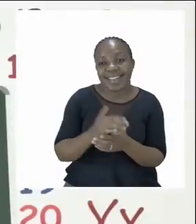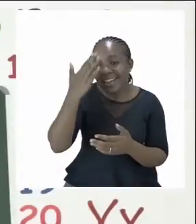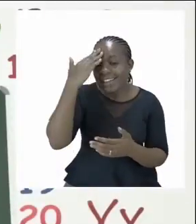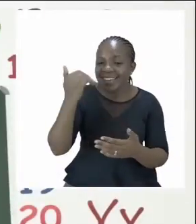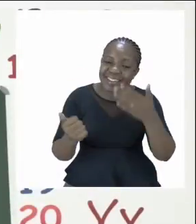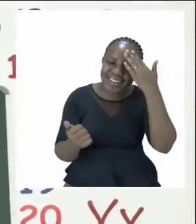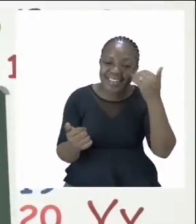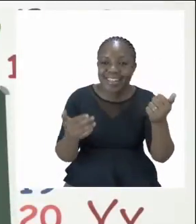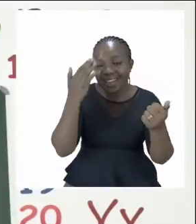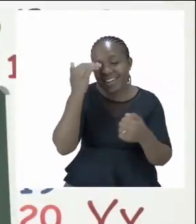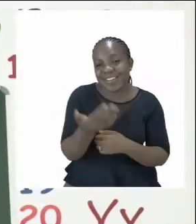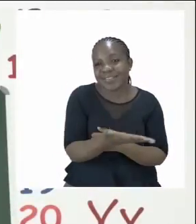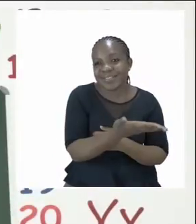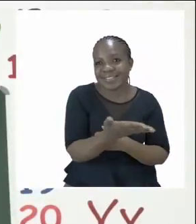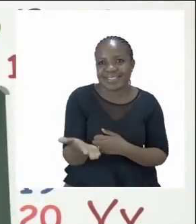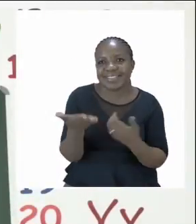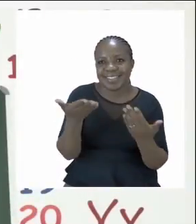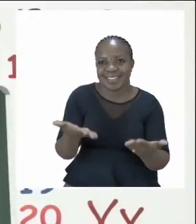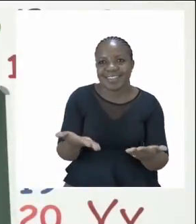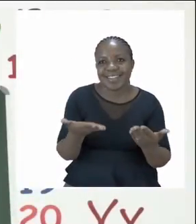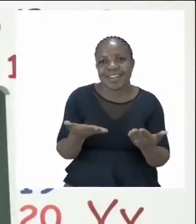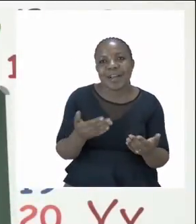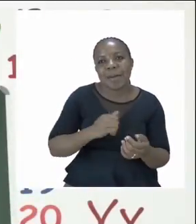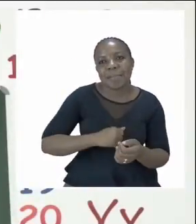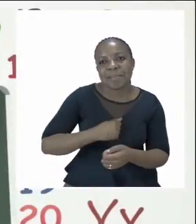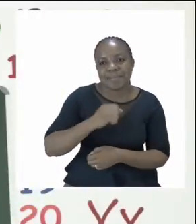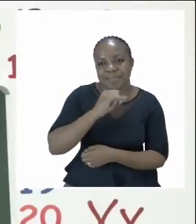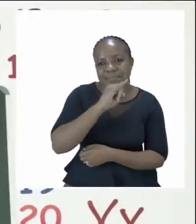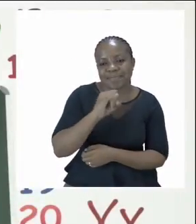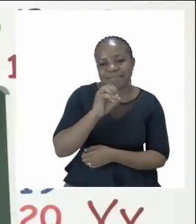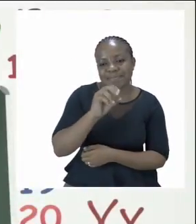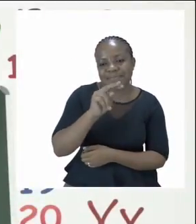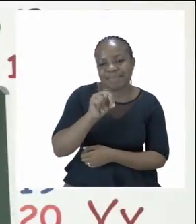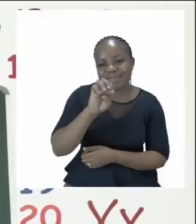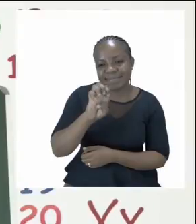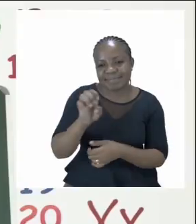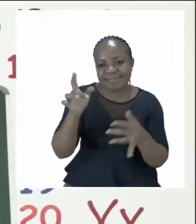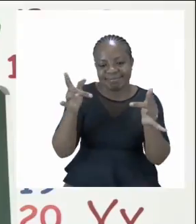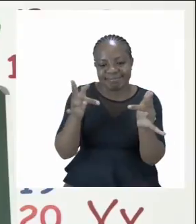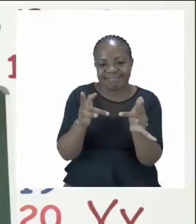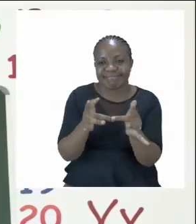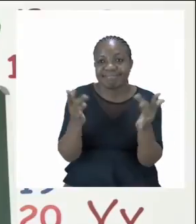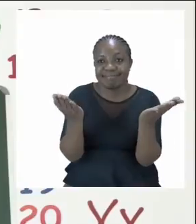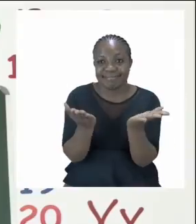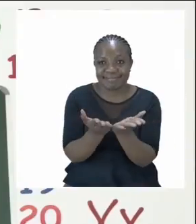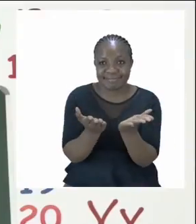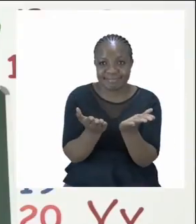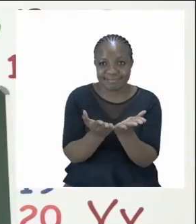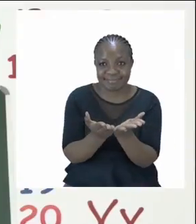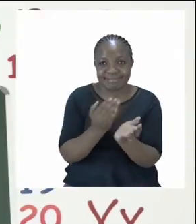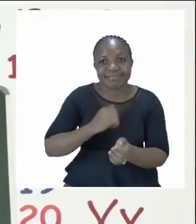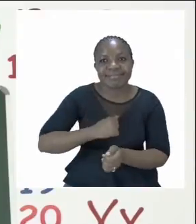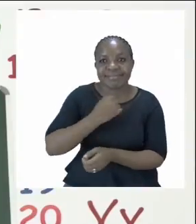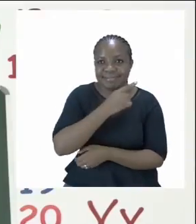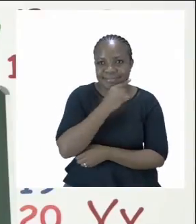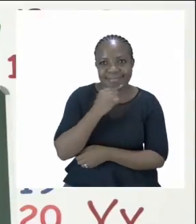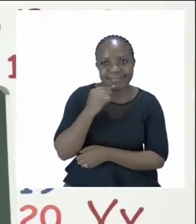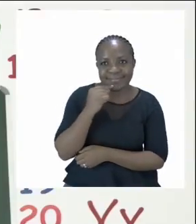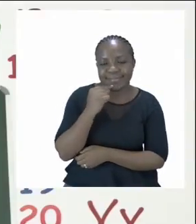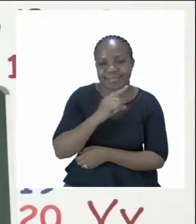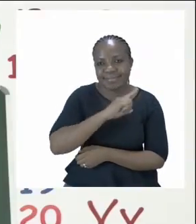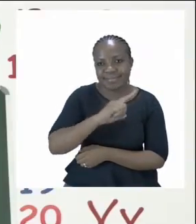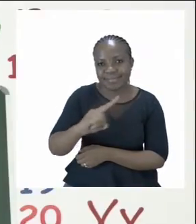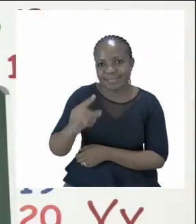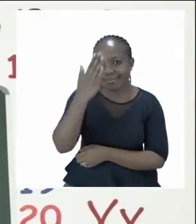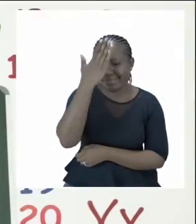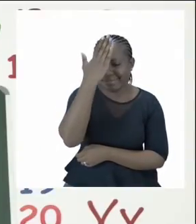Hello everyone and welcome to My Zone Online School. My name is Teacher Mutsa and thank you